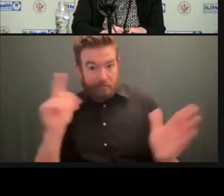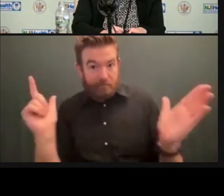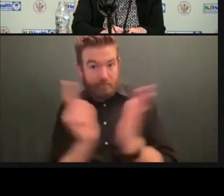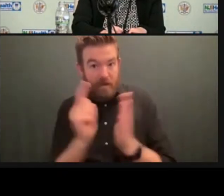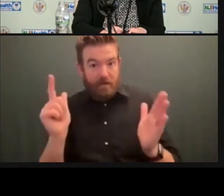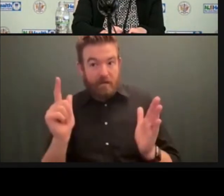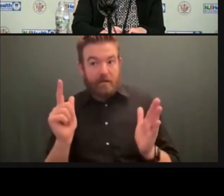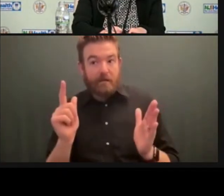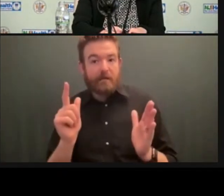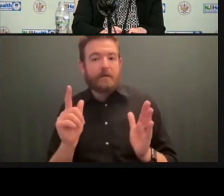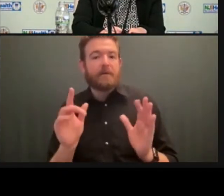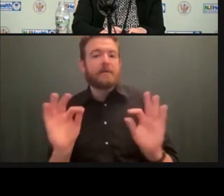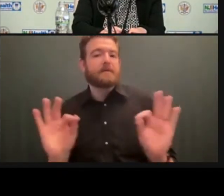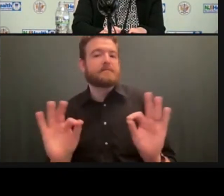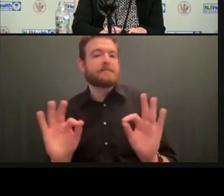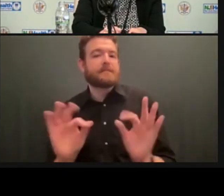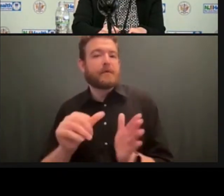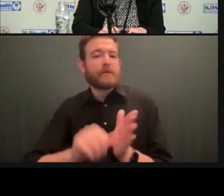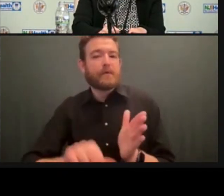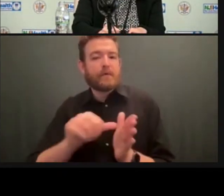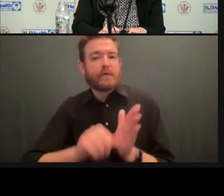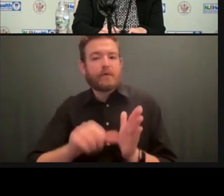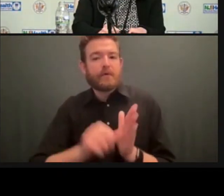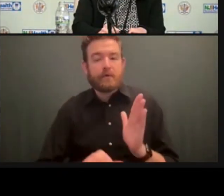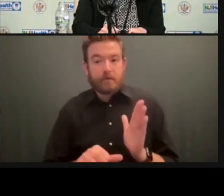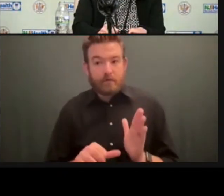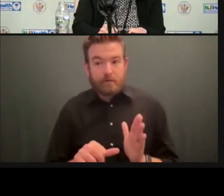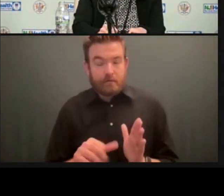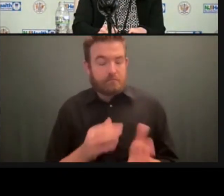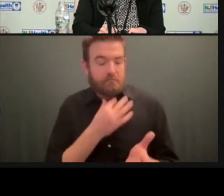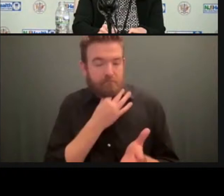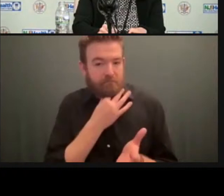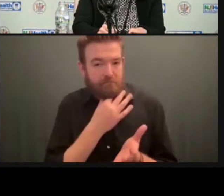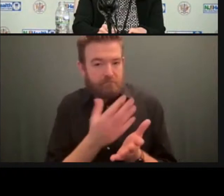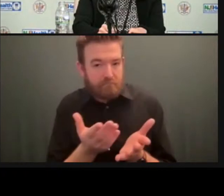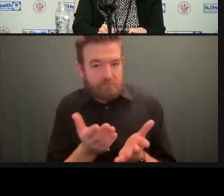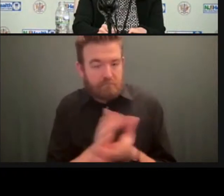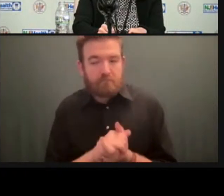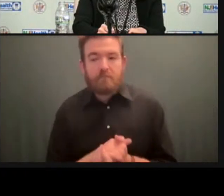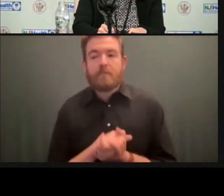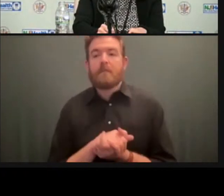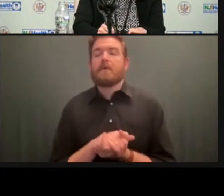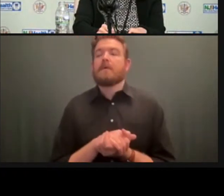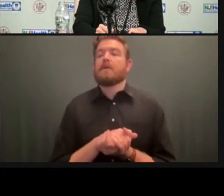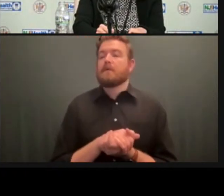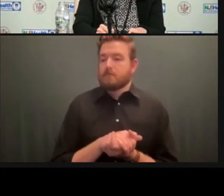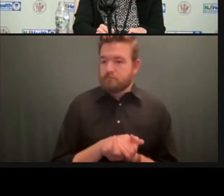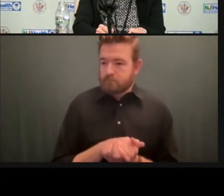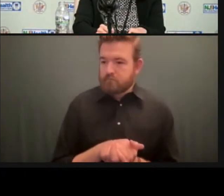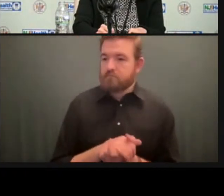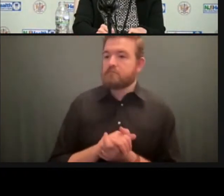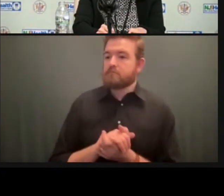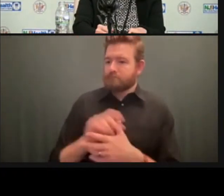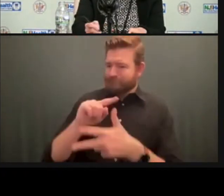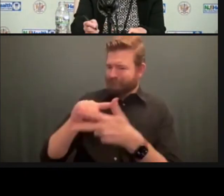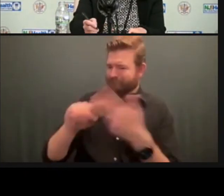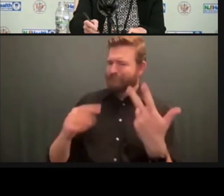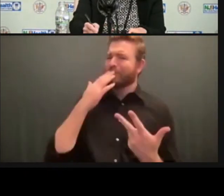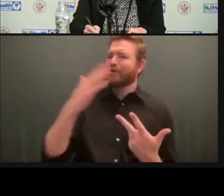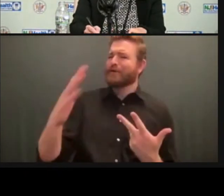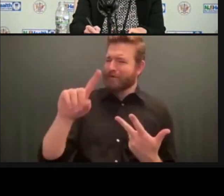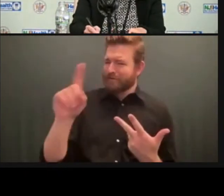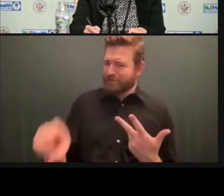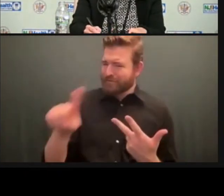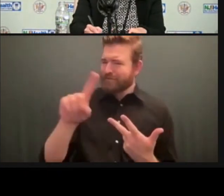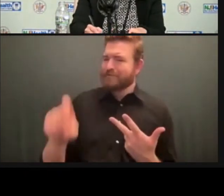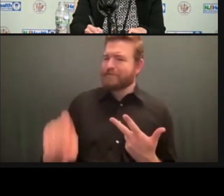what is that benchmark? Got it. All good questions. I'll let Judy and maybe Ed will come in from the bullpen